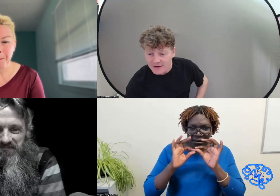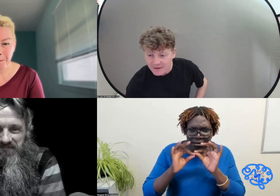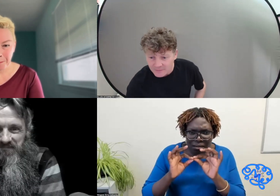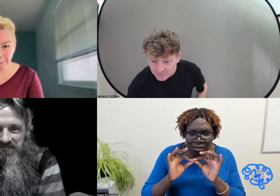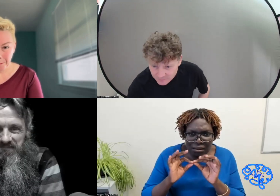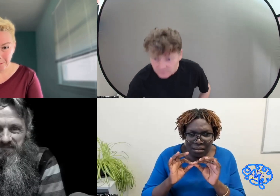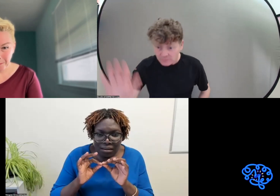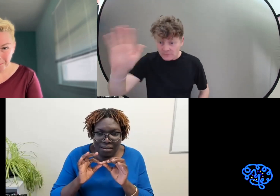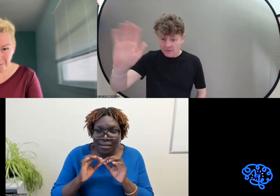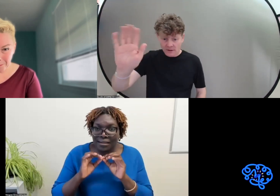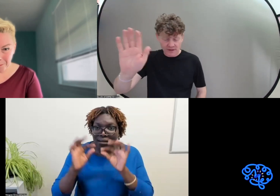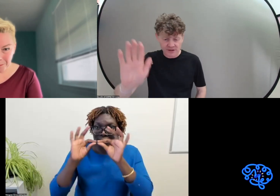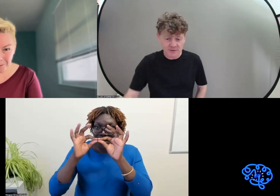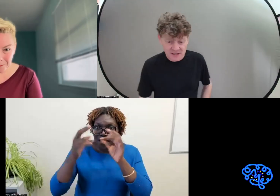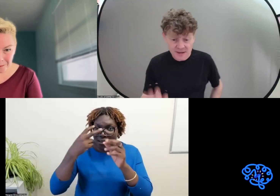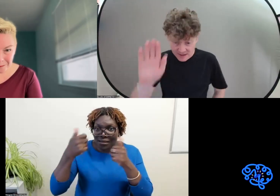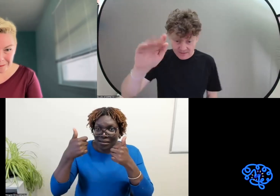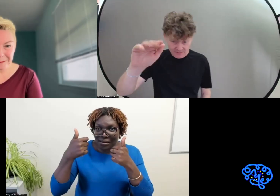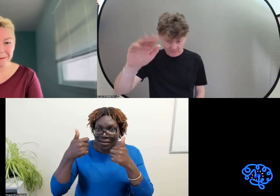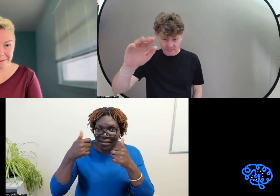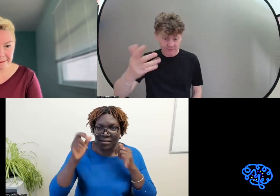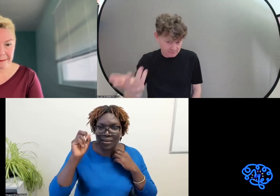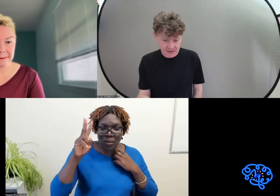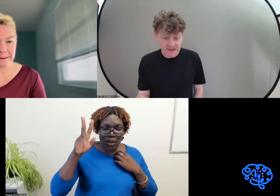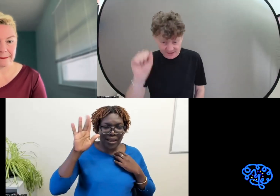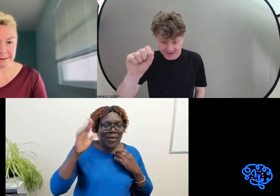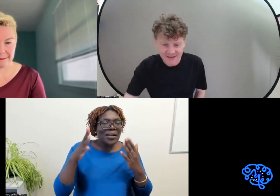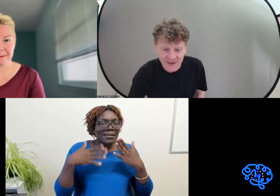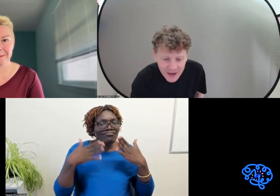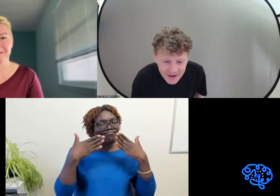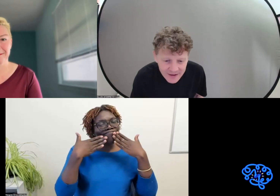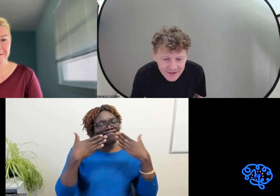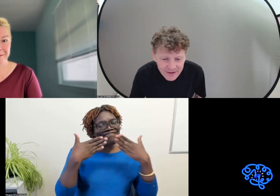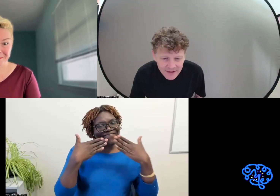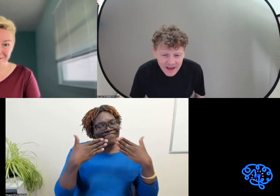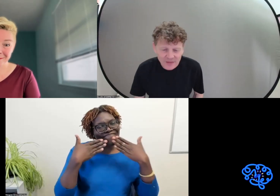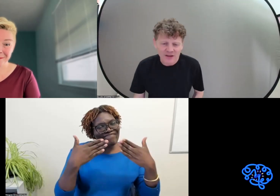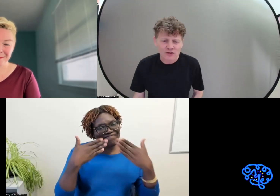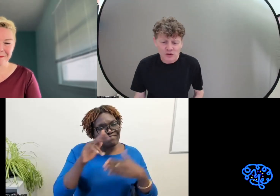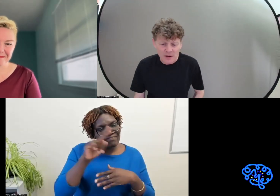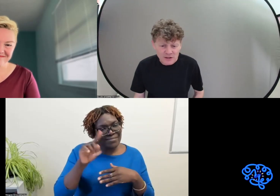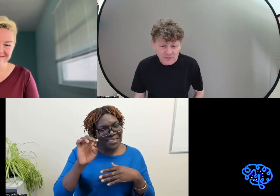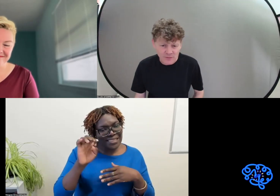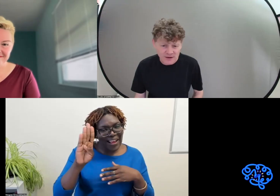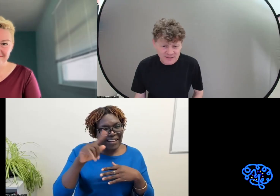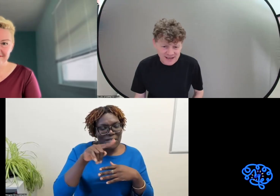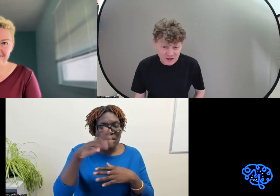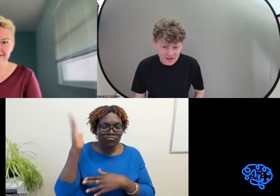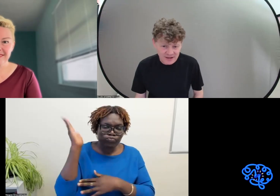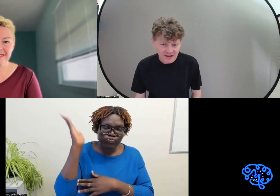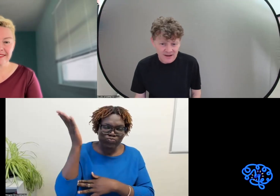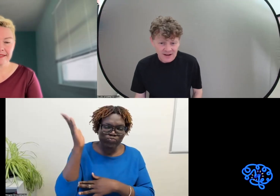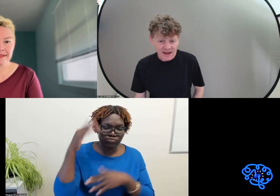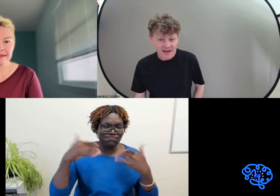Hi there. Can the interpreter see me? Yes. Okay. Thank you so much for your